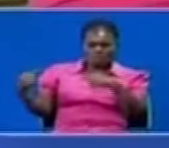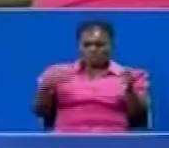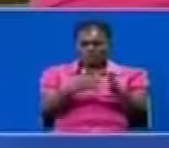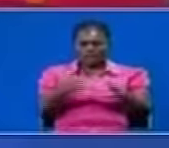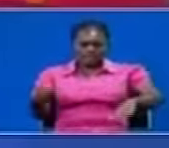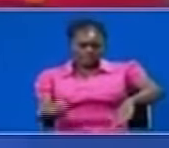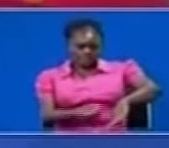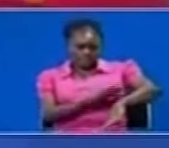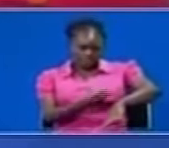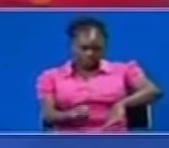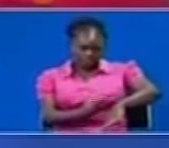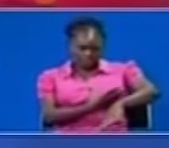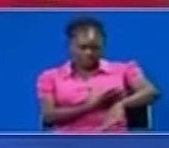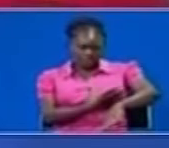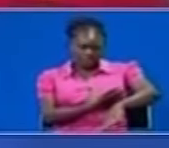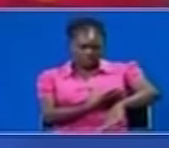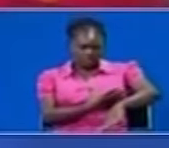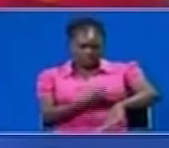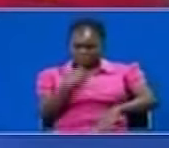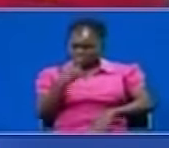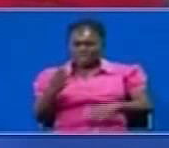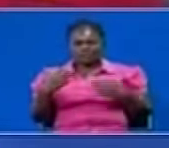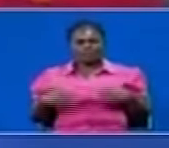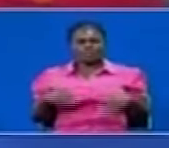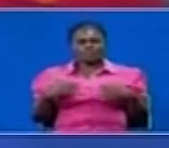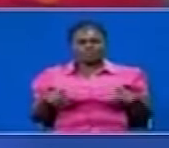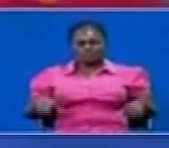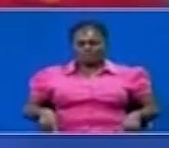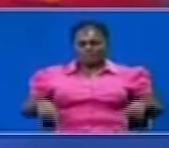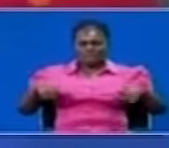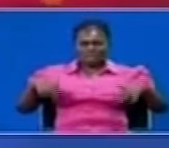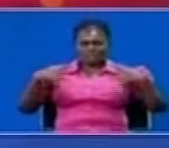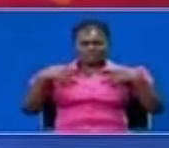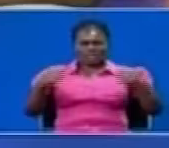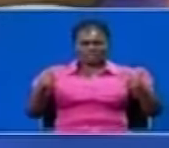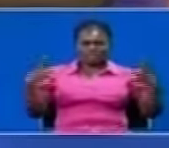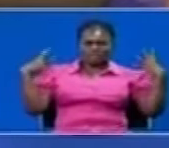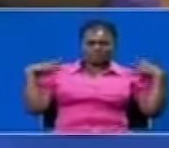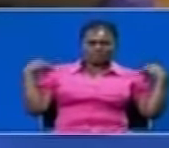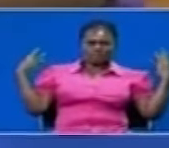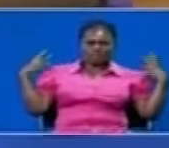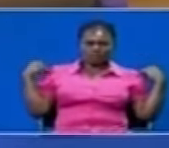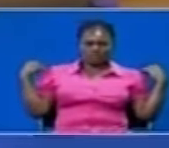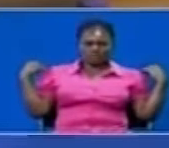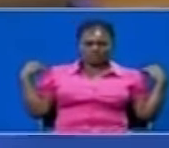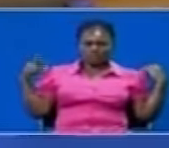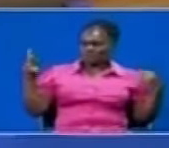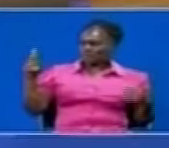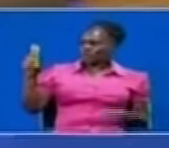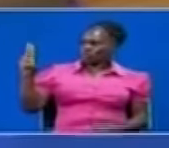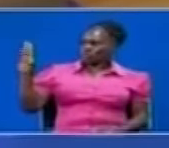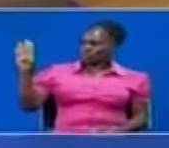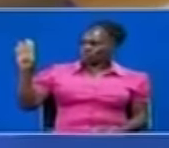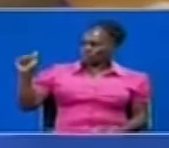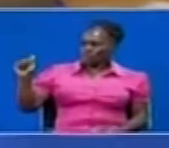cancer. What we do with Maisha is to tell people to live a healthy lifestyle and exercise. As the Zumba class and the